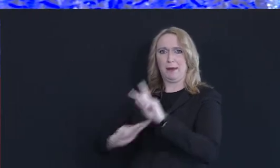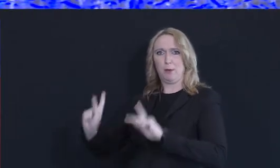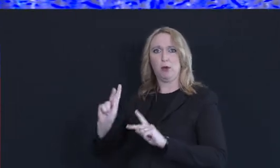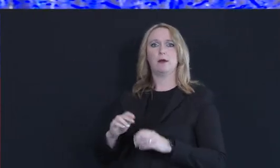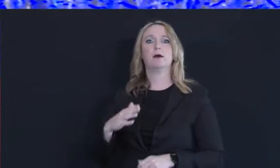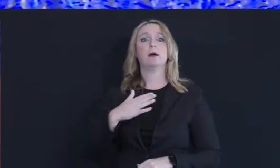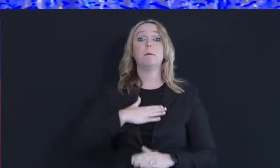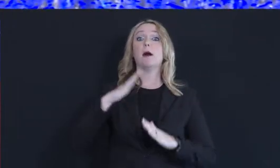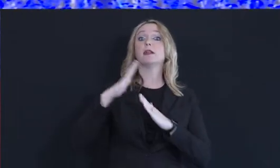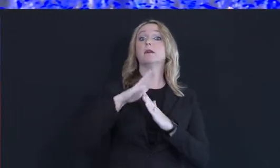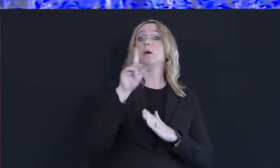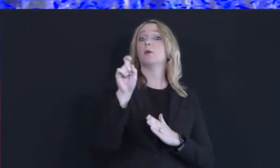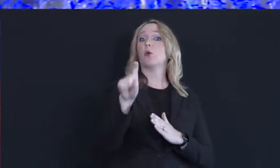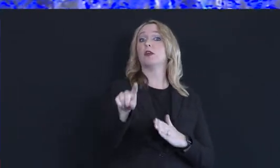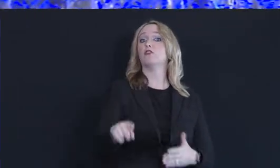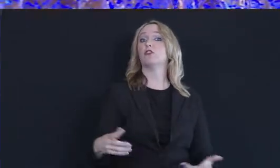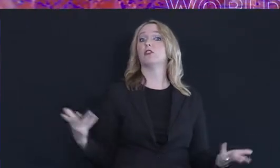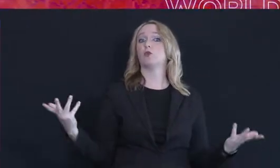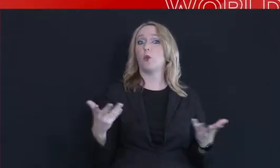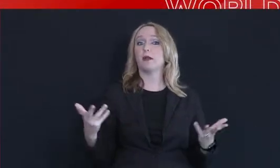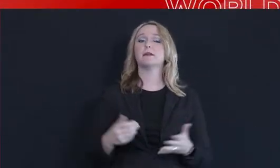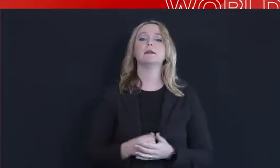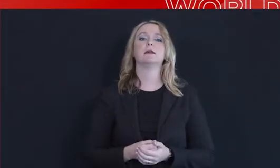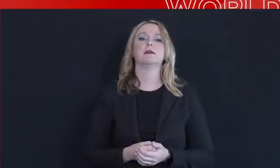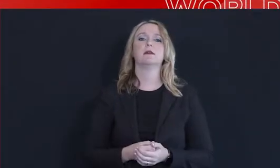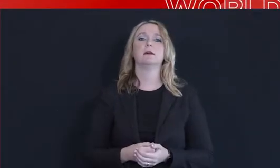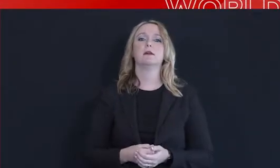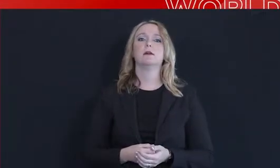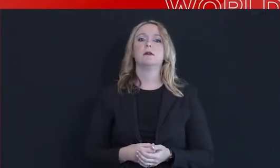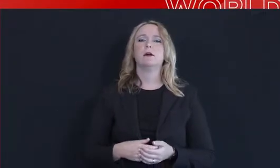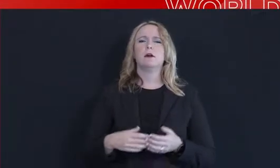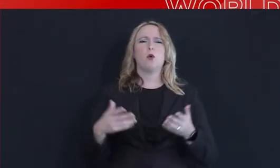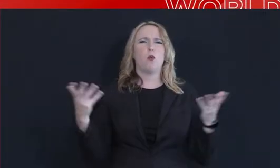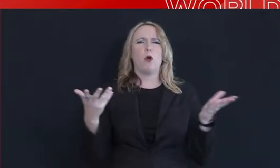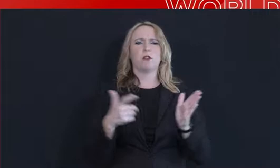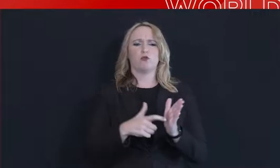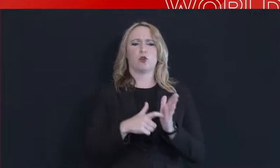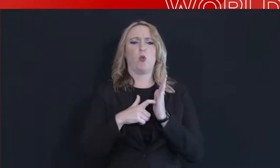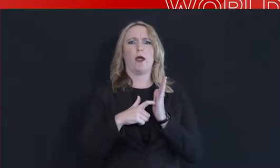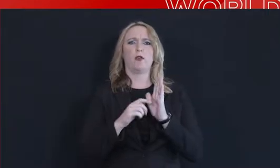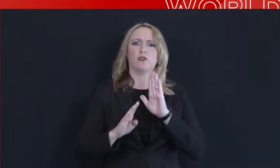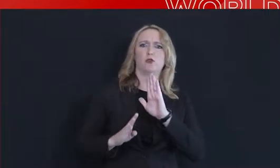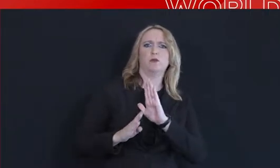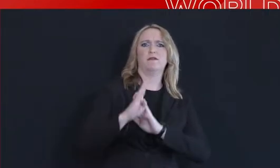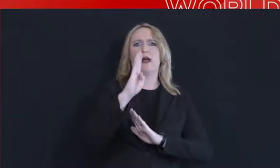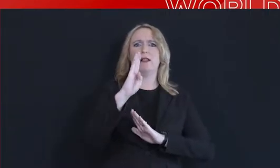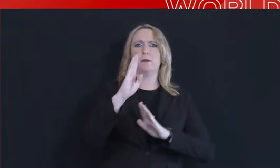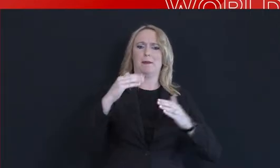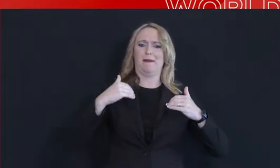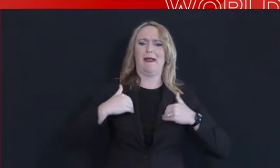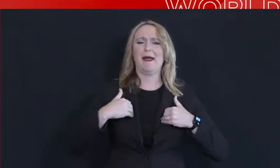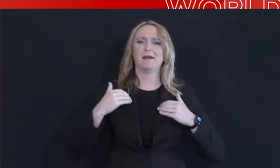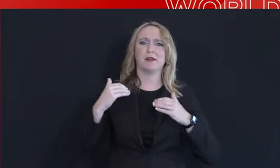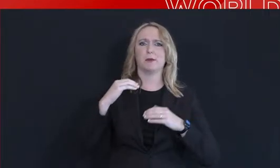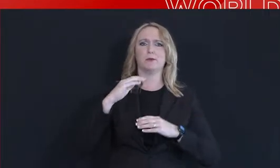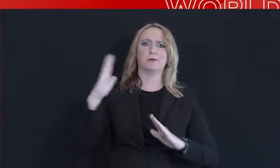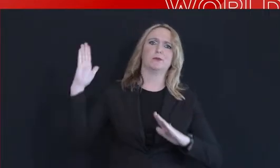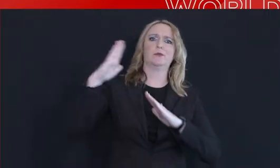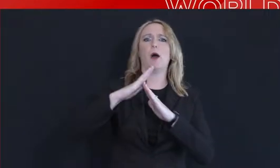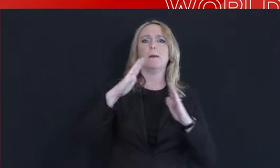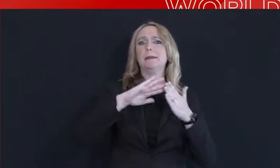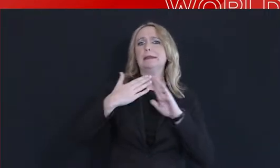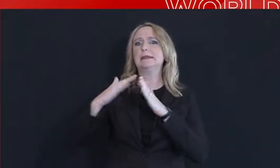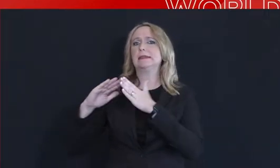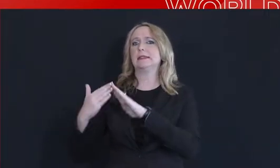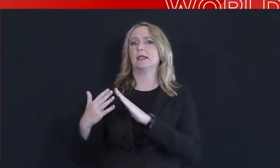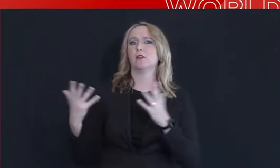here today is this what does it take to build a world-class City so I'm going to take you through a few of our